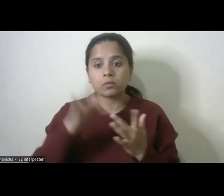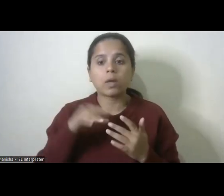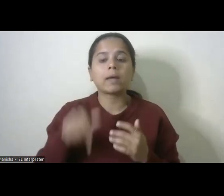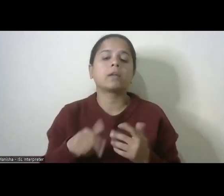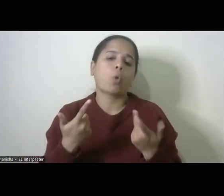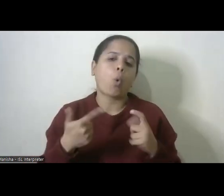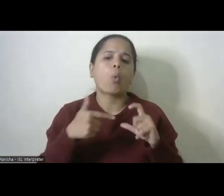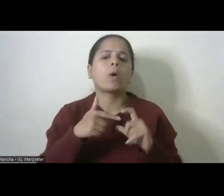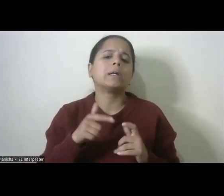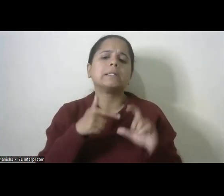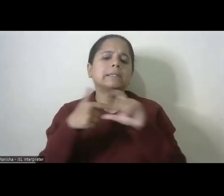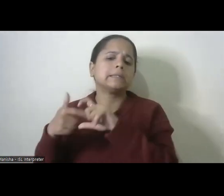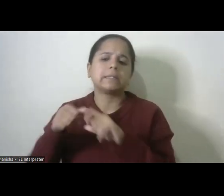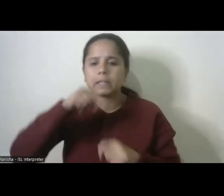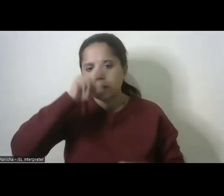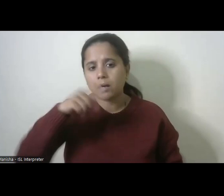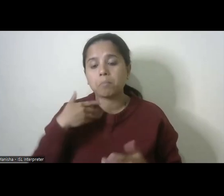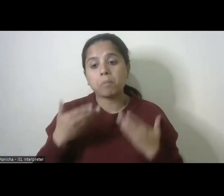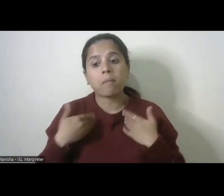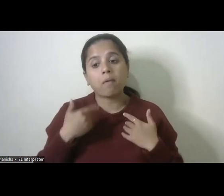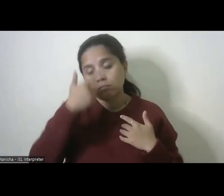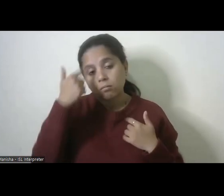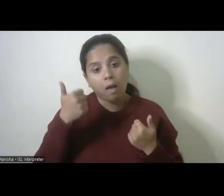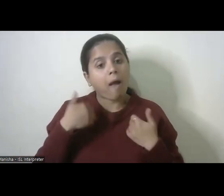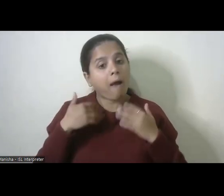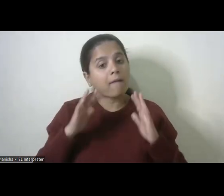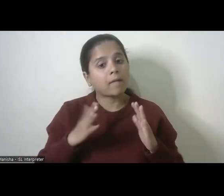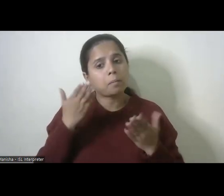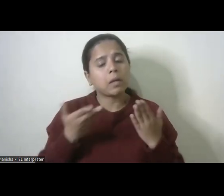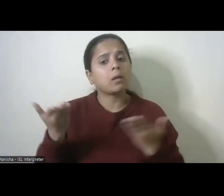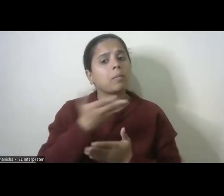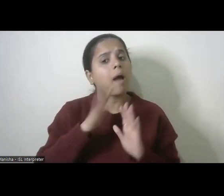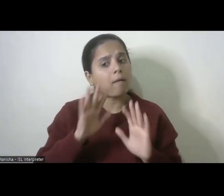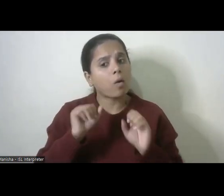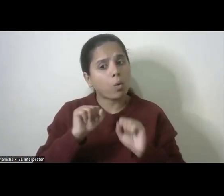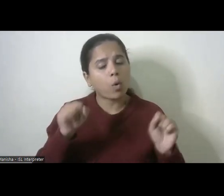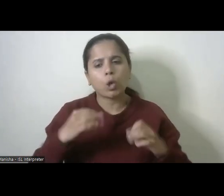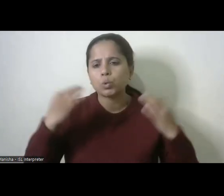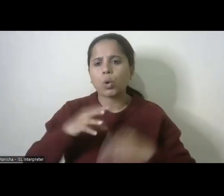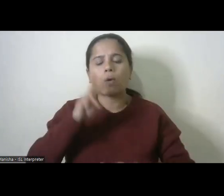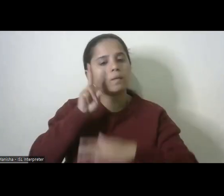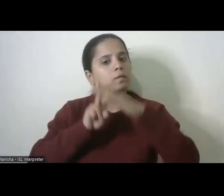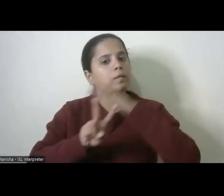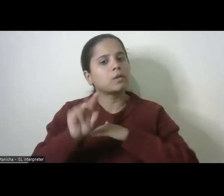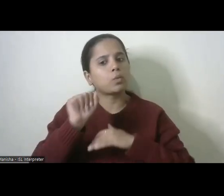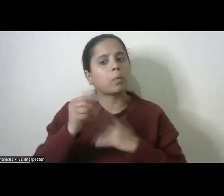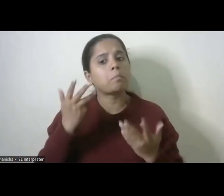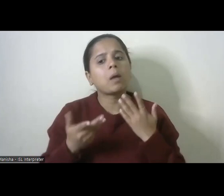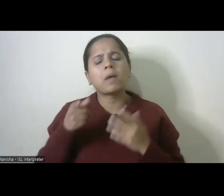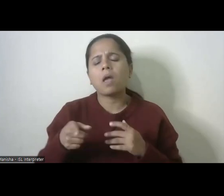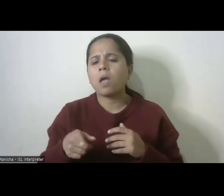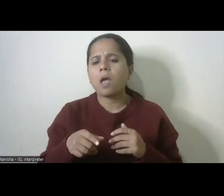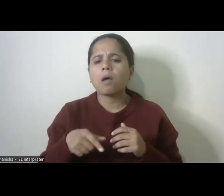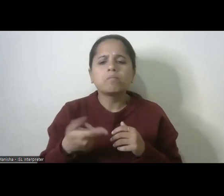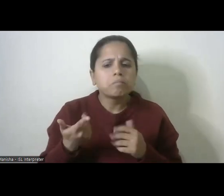India, a good fortune that I have had, he may have had a whole new vision for what an anti-caste movement